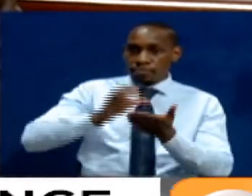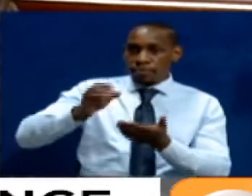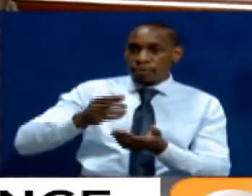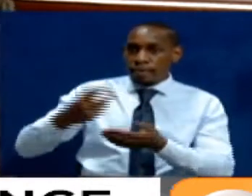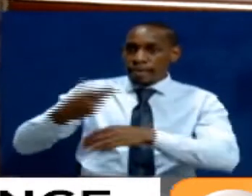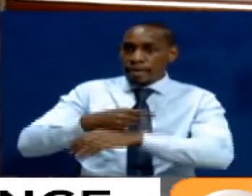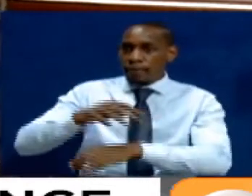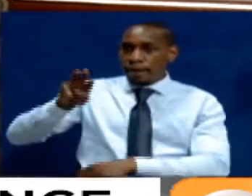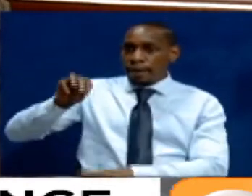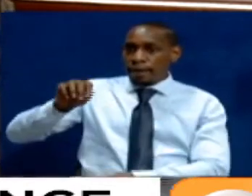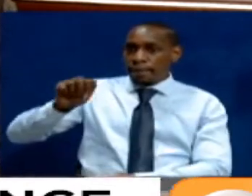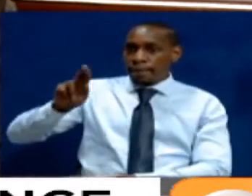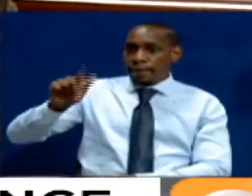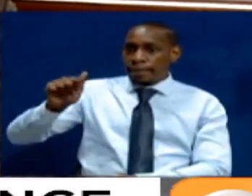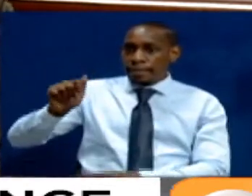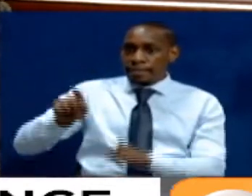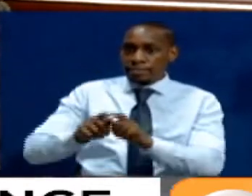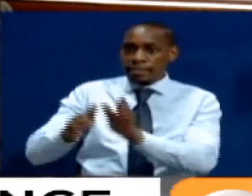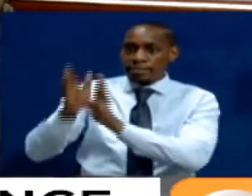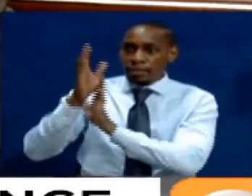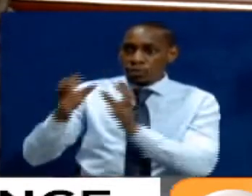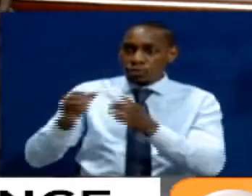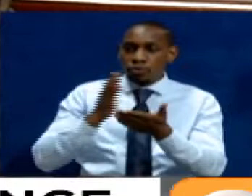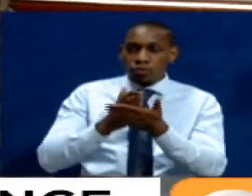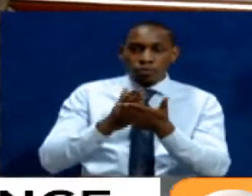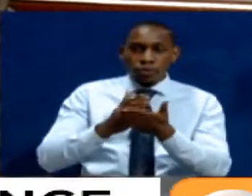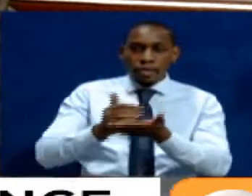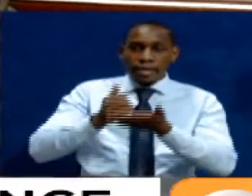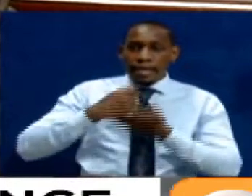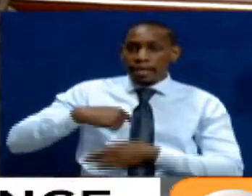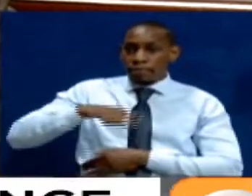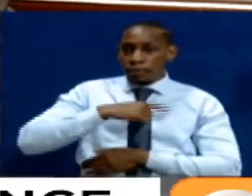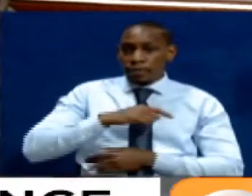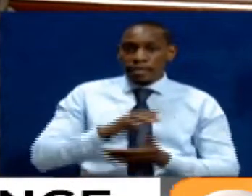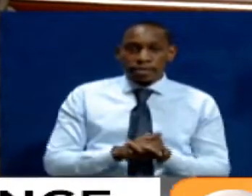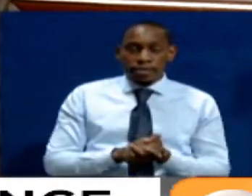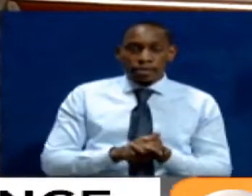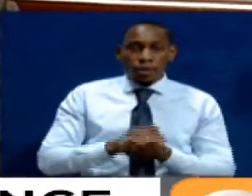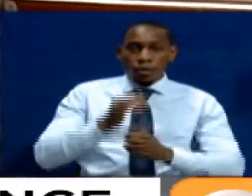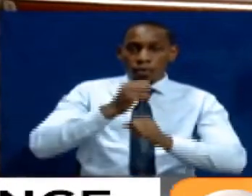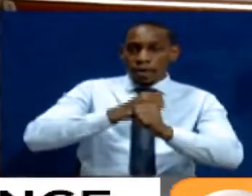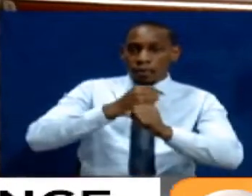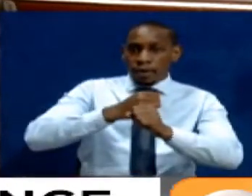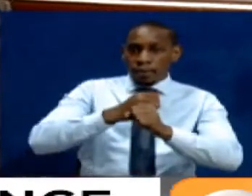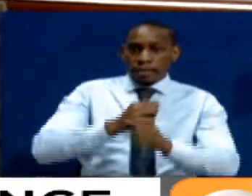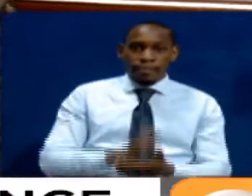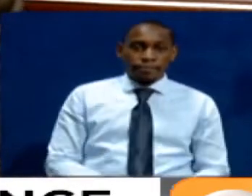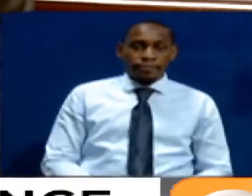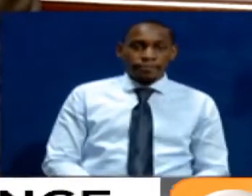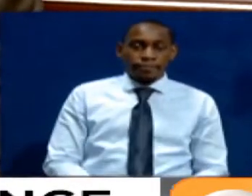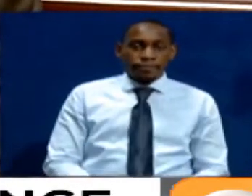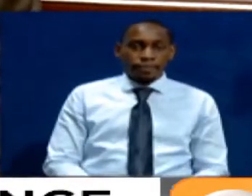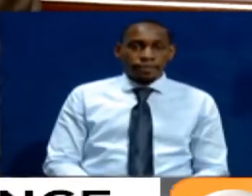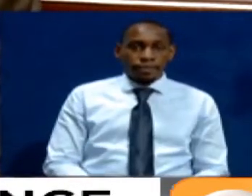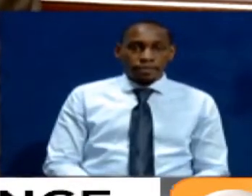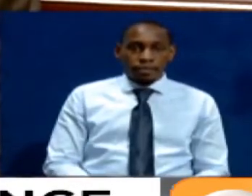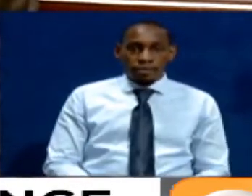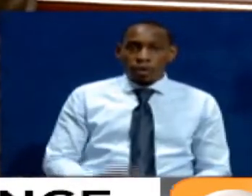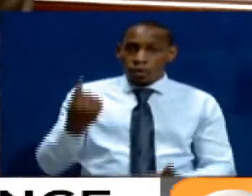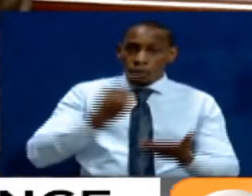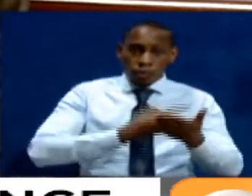Mandera, and also some of our security forces have been very helpful to get things moving. So we took actually 1